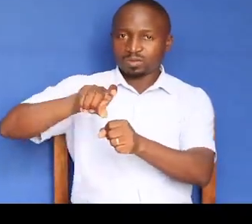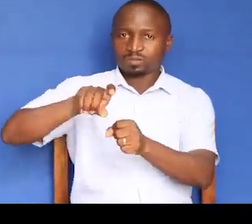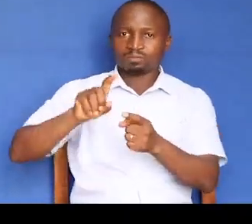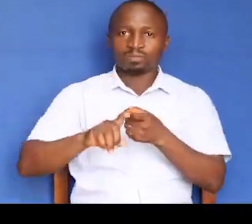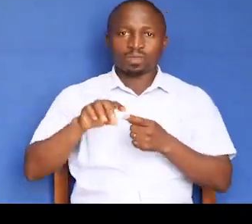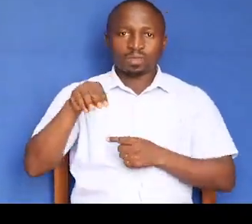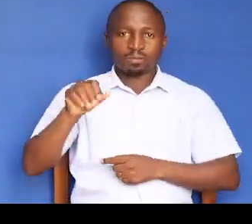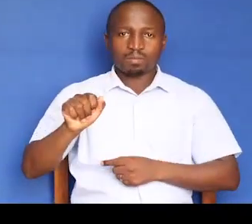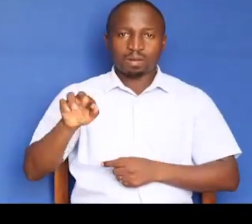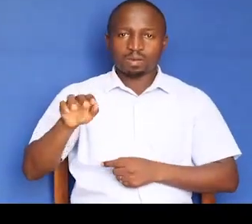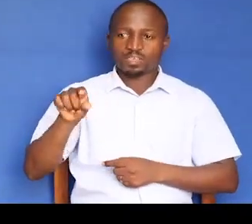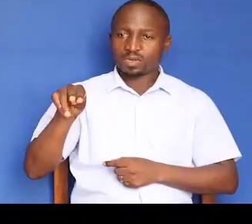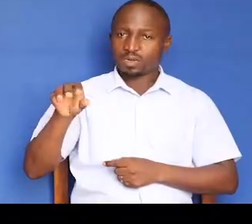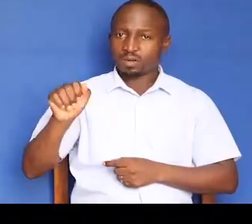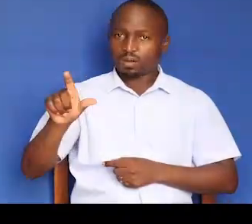revenue.